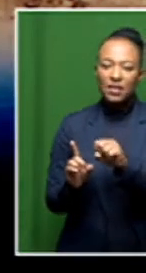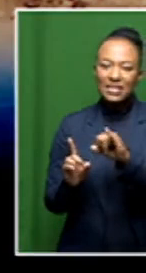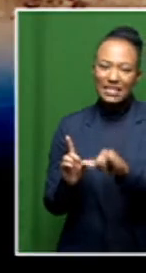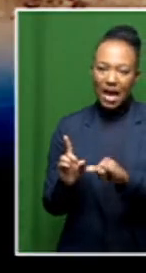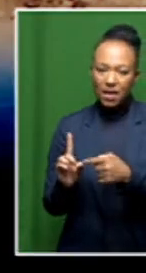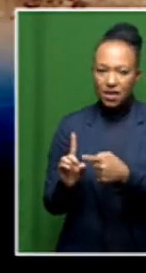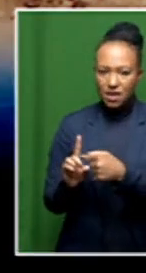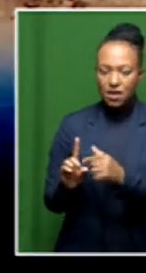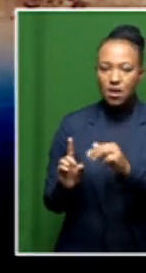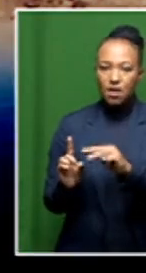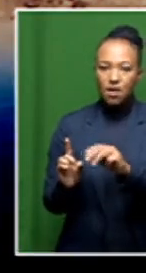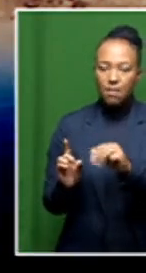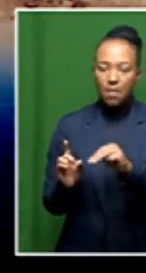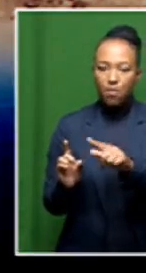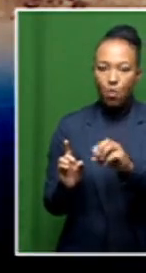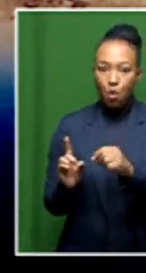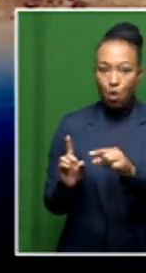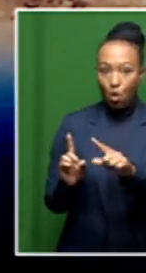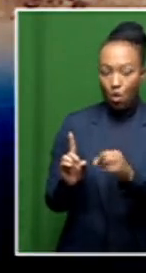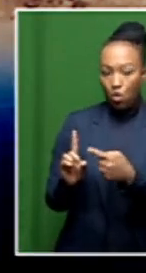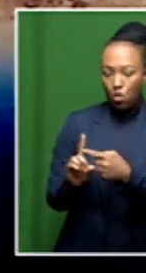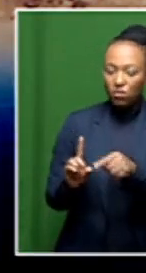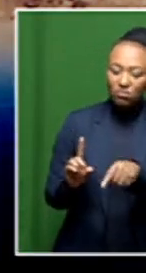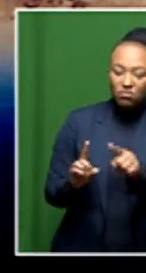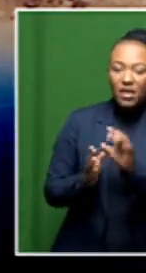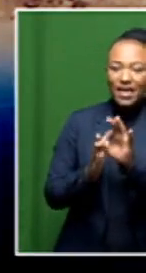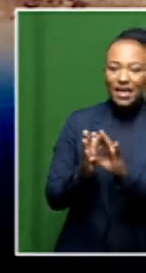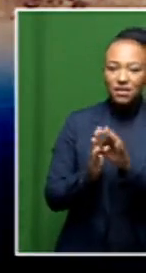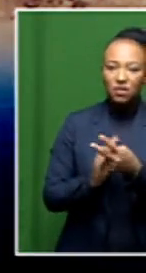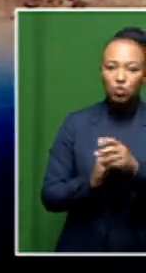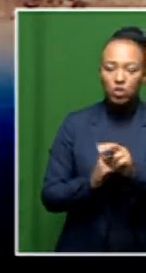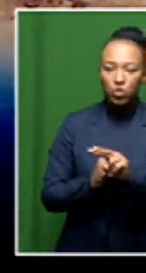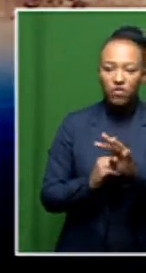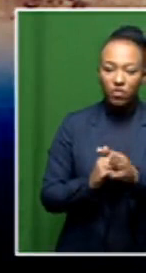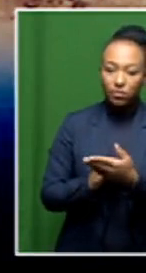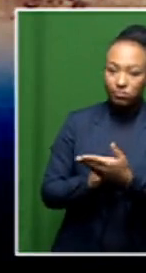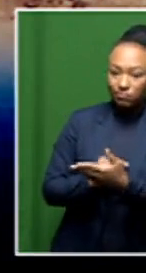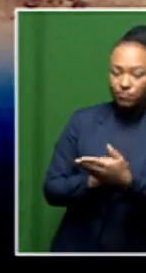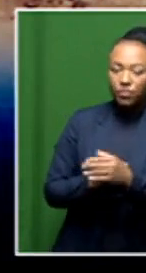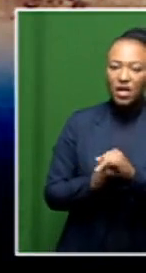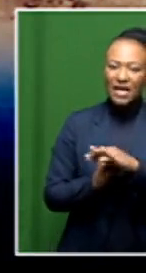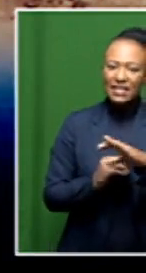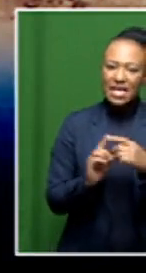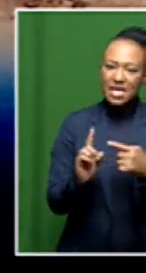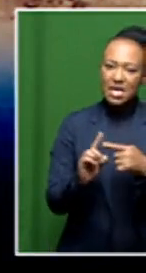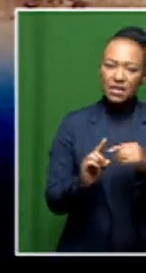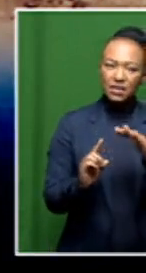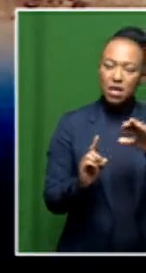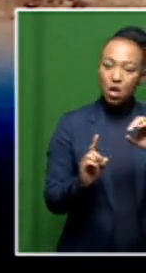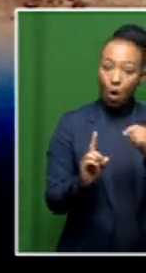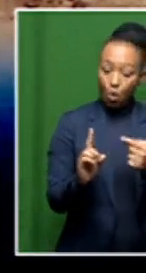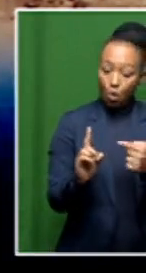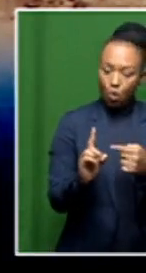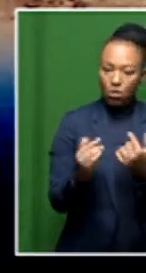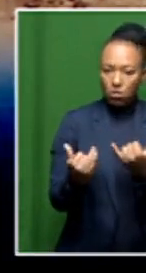talk to us more about what to expect for the upcoming elections in 2024. Mamabolo is the IEC's Chief Electoral Officer, and